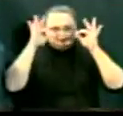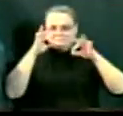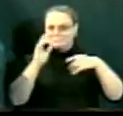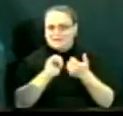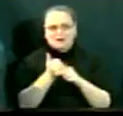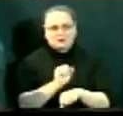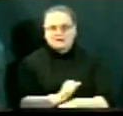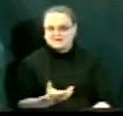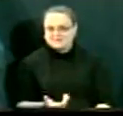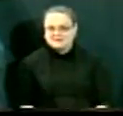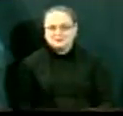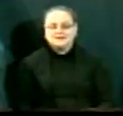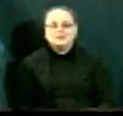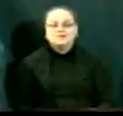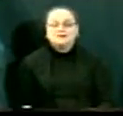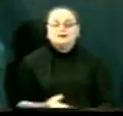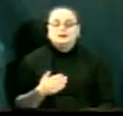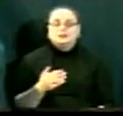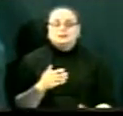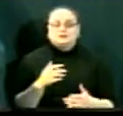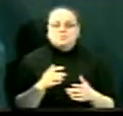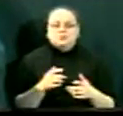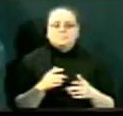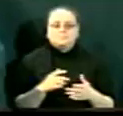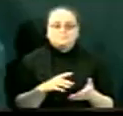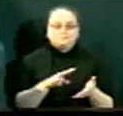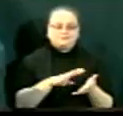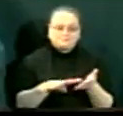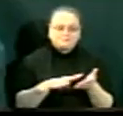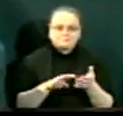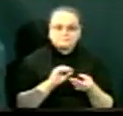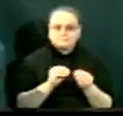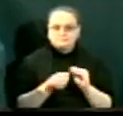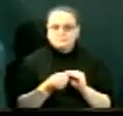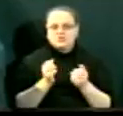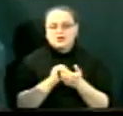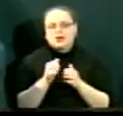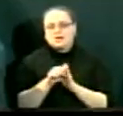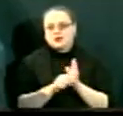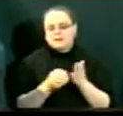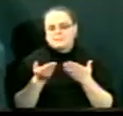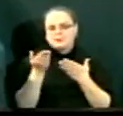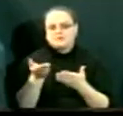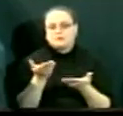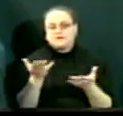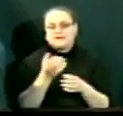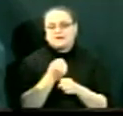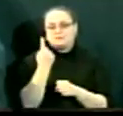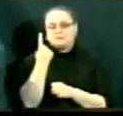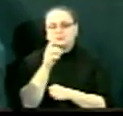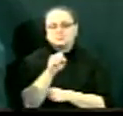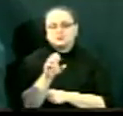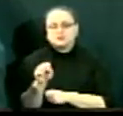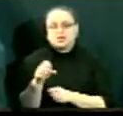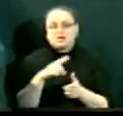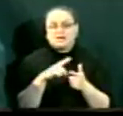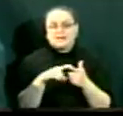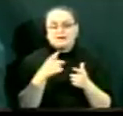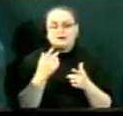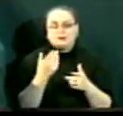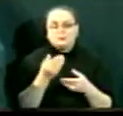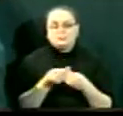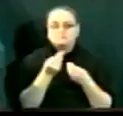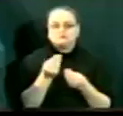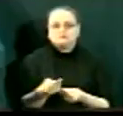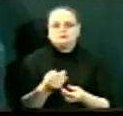it works. So we run those numbers, what the state is providing, what they're going to get from Social Security, and then we give an outcome, and